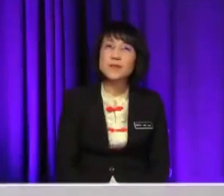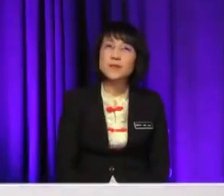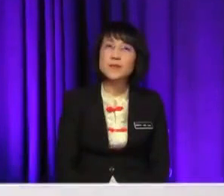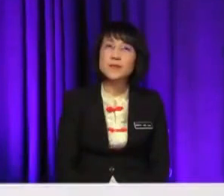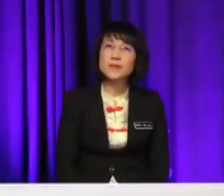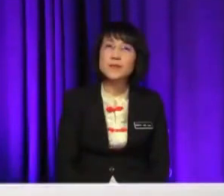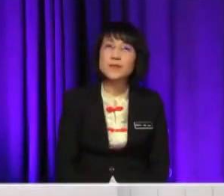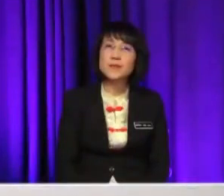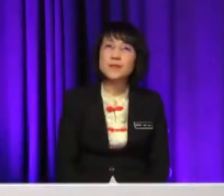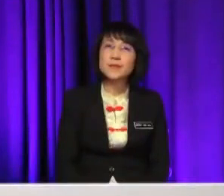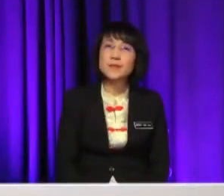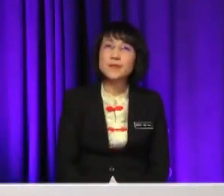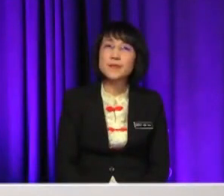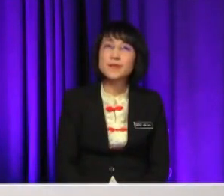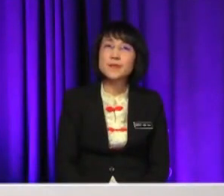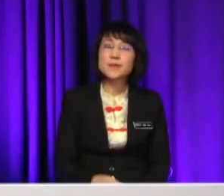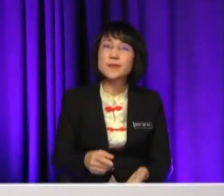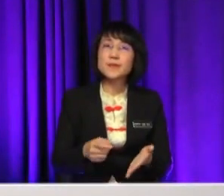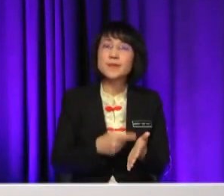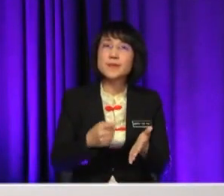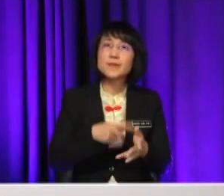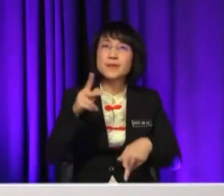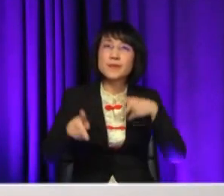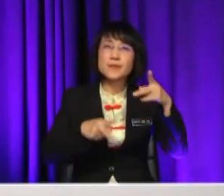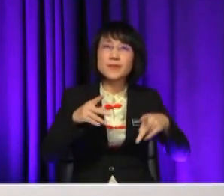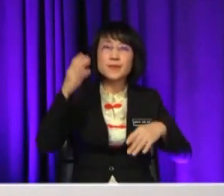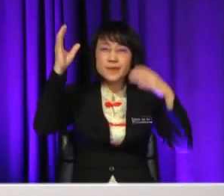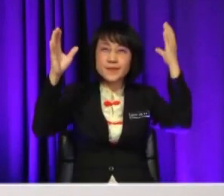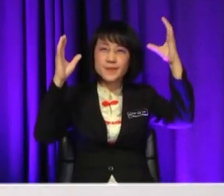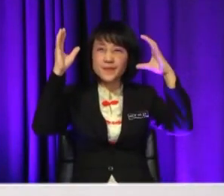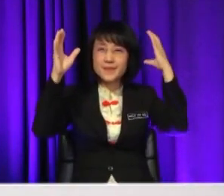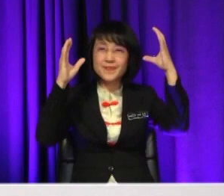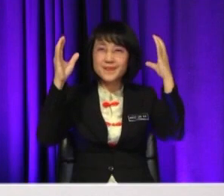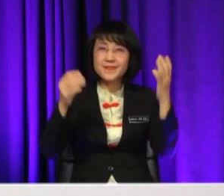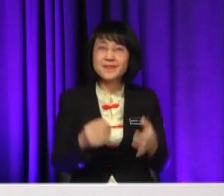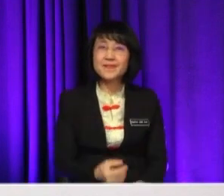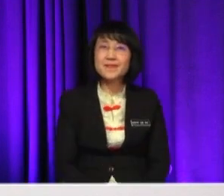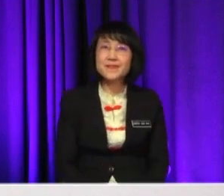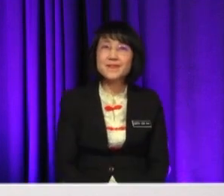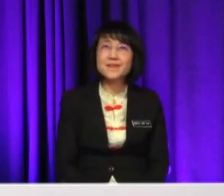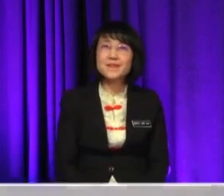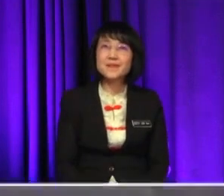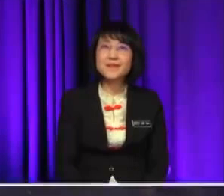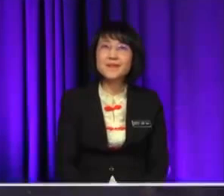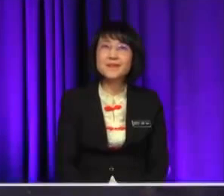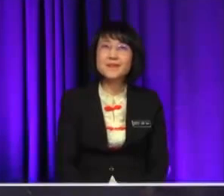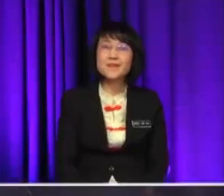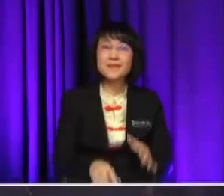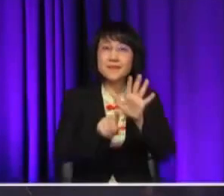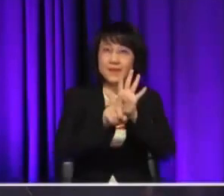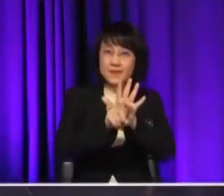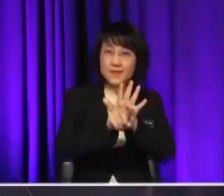people get confused. It's like, yes, but the peacock can dance. Yeah, so dancing is